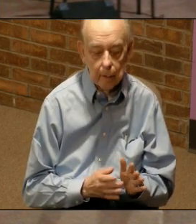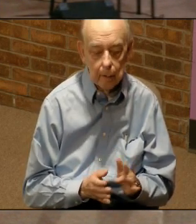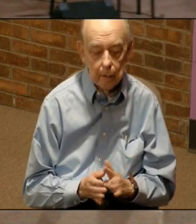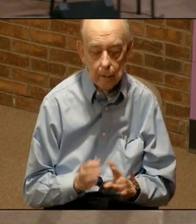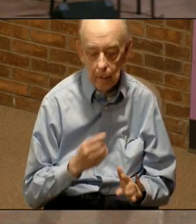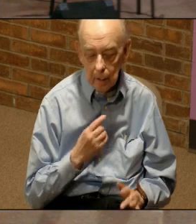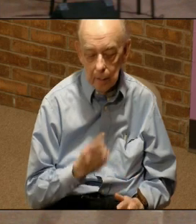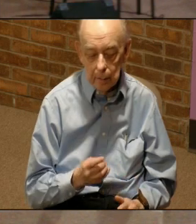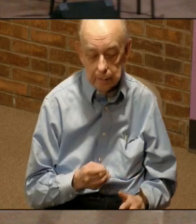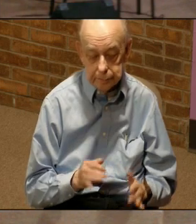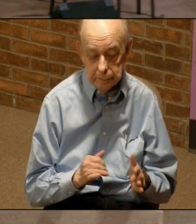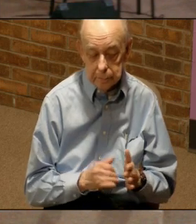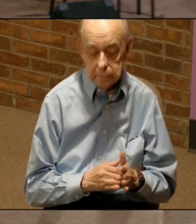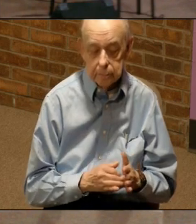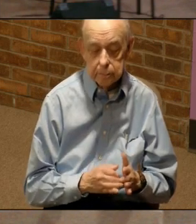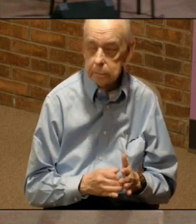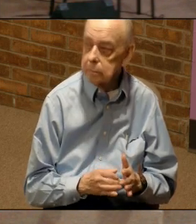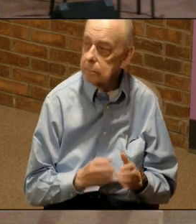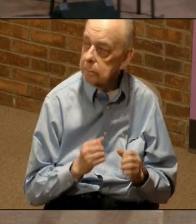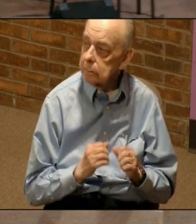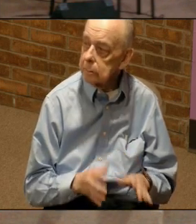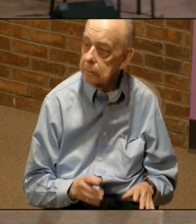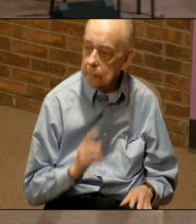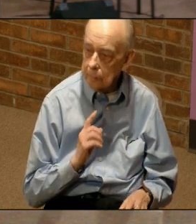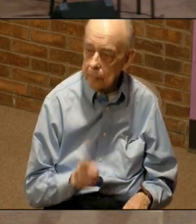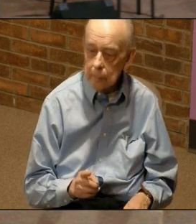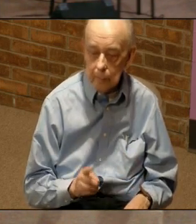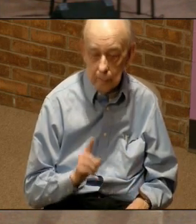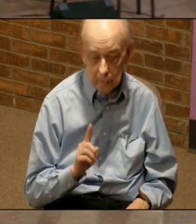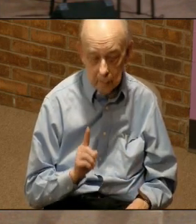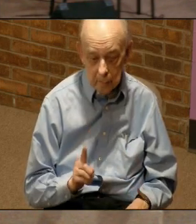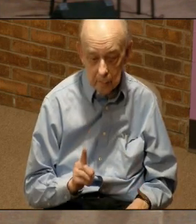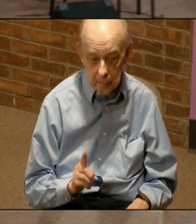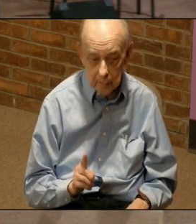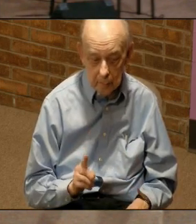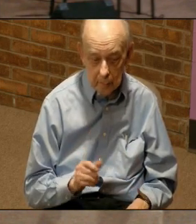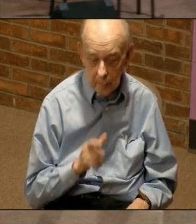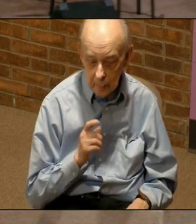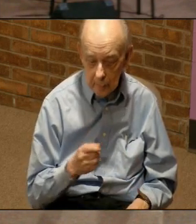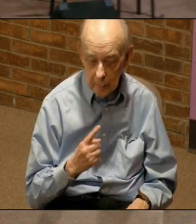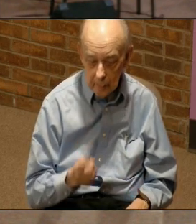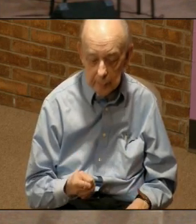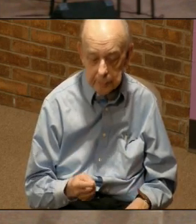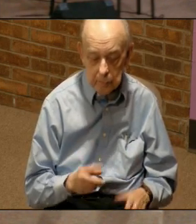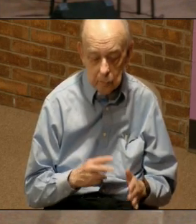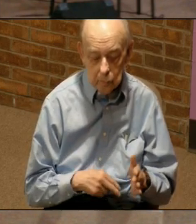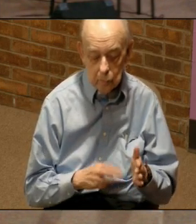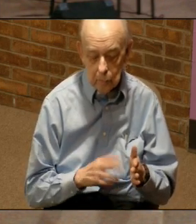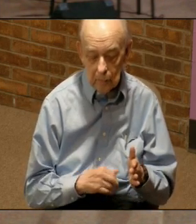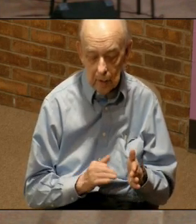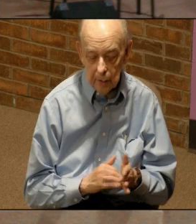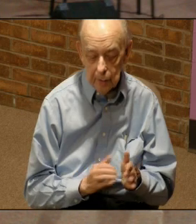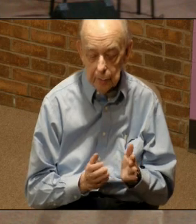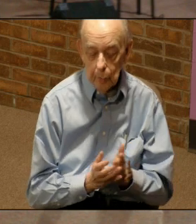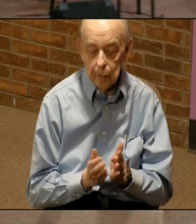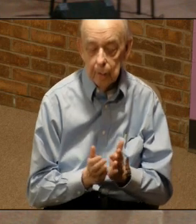Jesus says this: "Blessed is the one who will read this